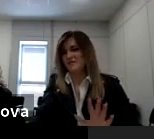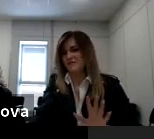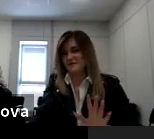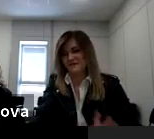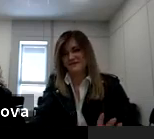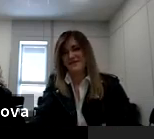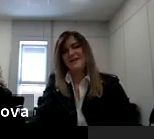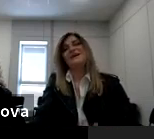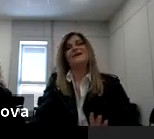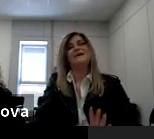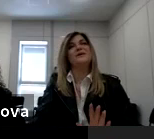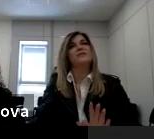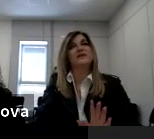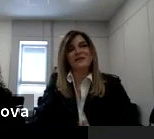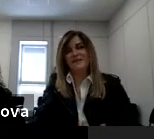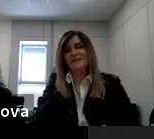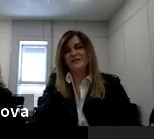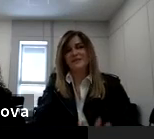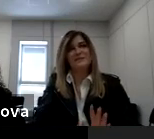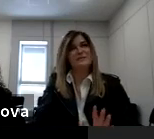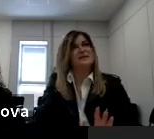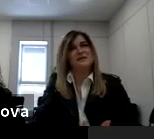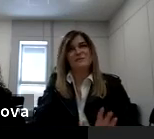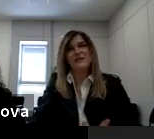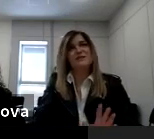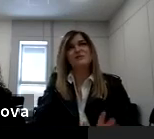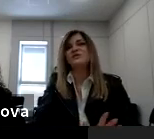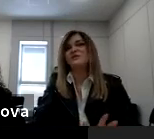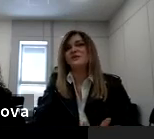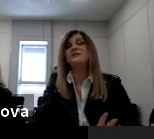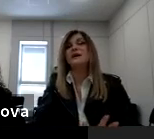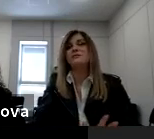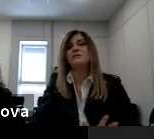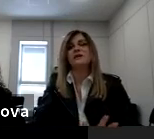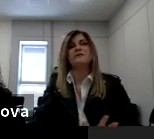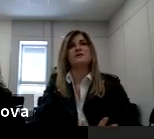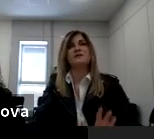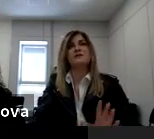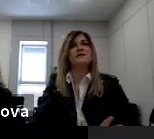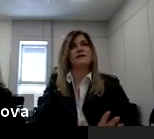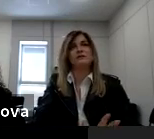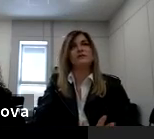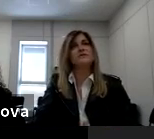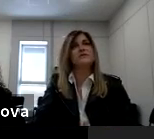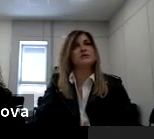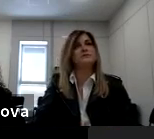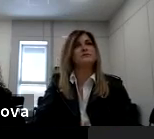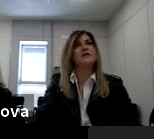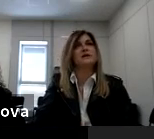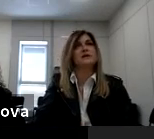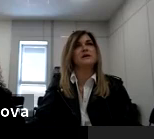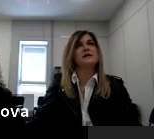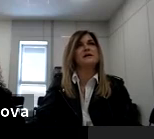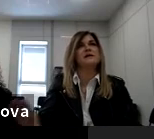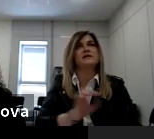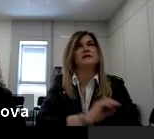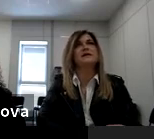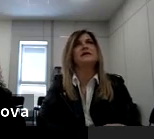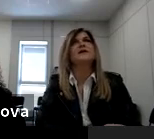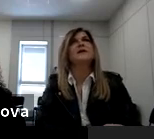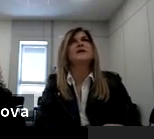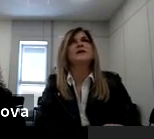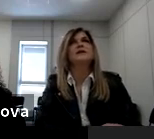it with intent, because we do not need IP housing here at all. So that are